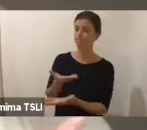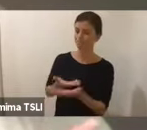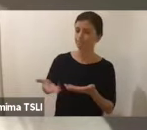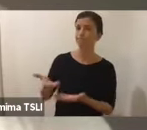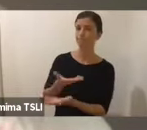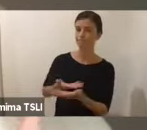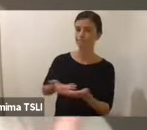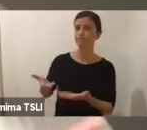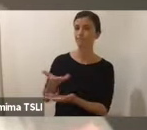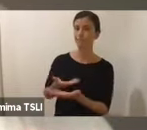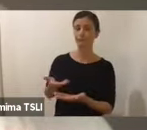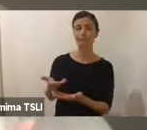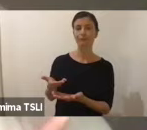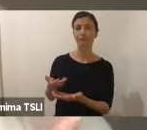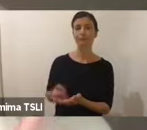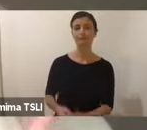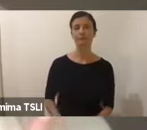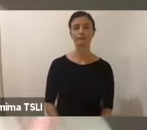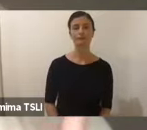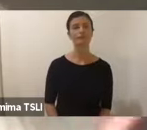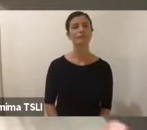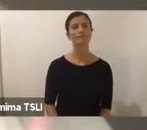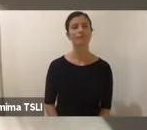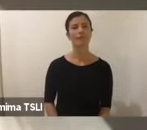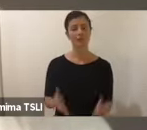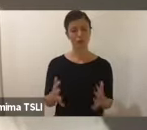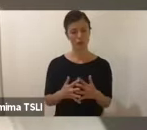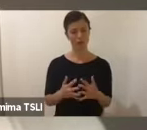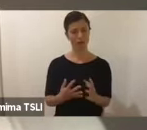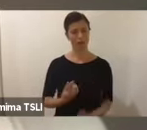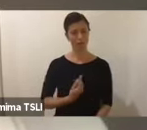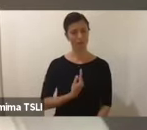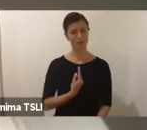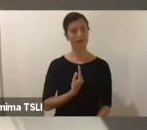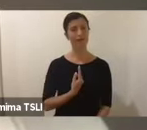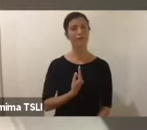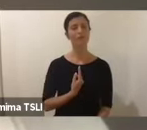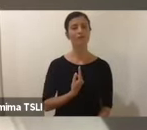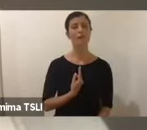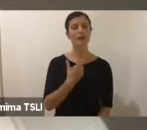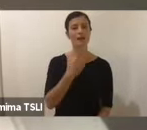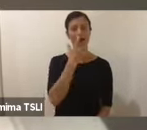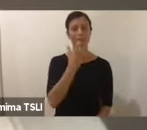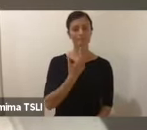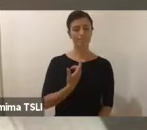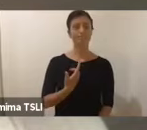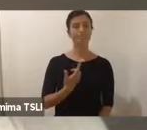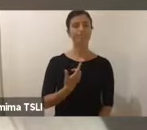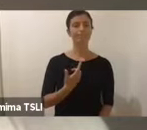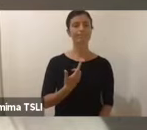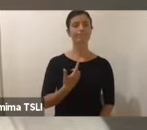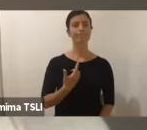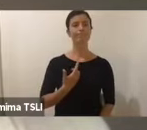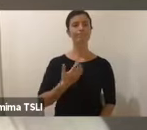be um someone that's someone that someone else feels able to bring something difficult like that to what kind of